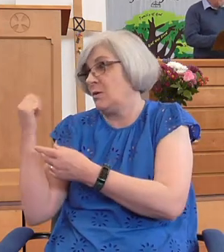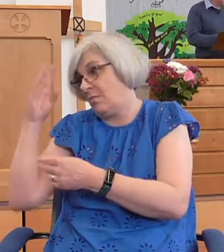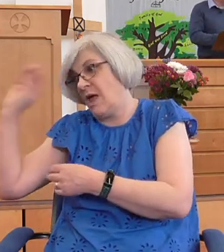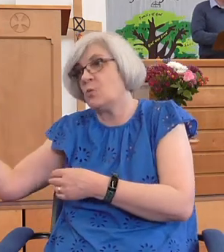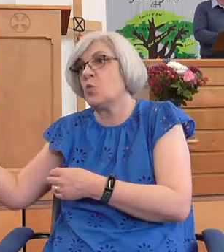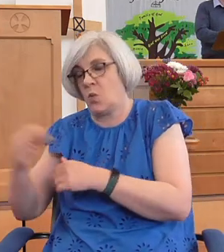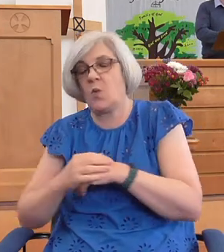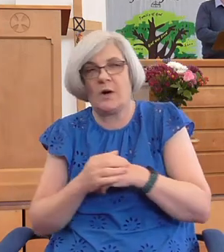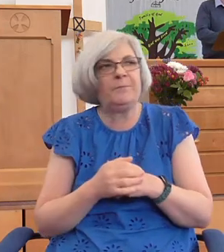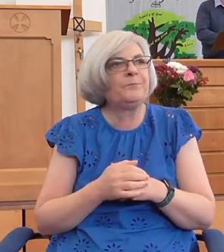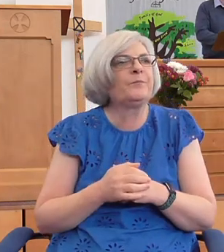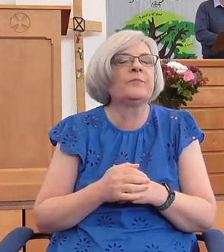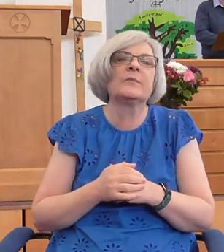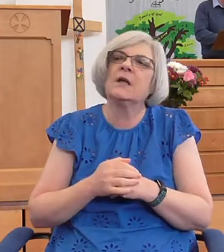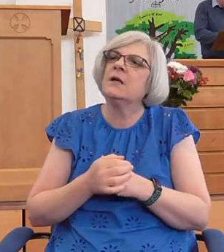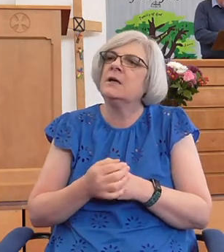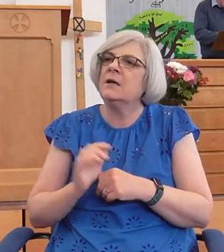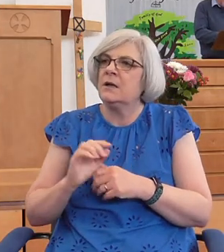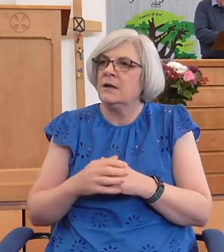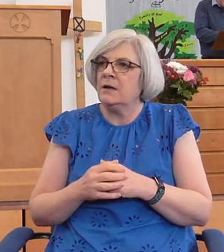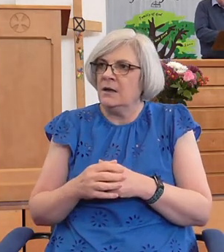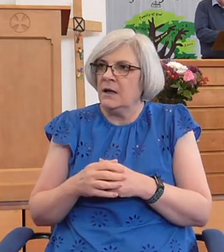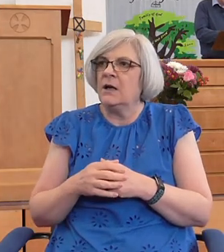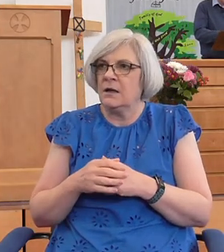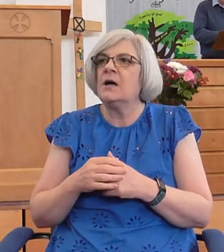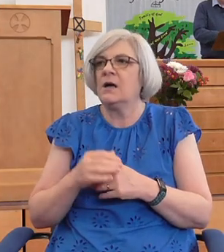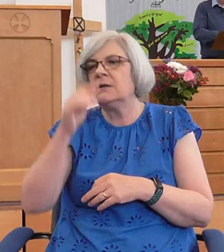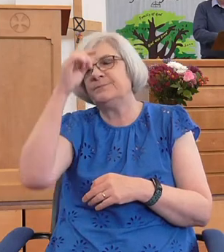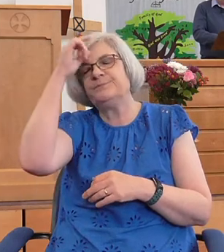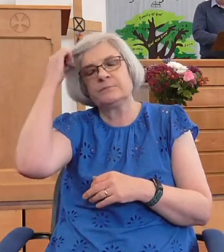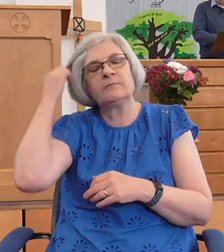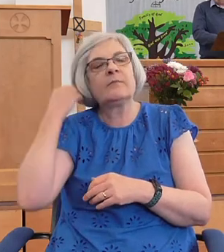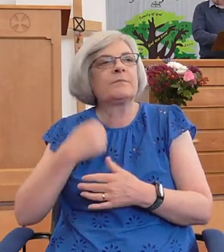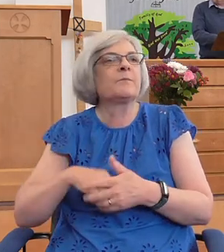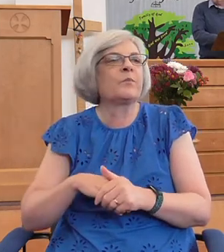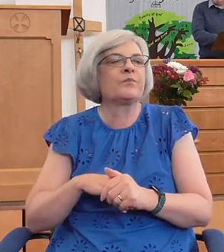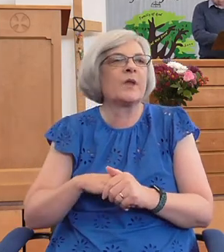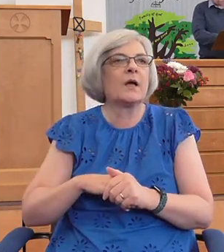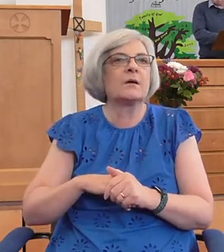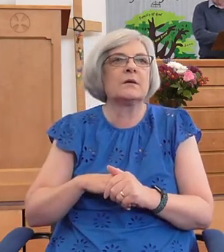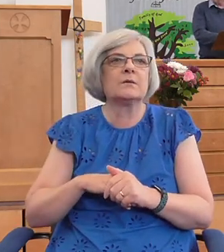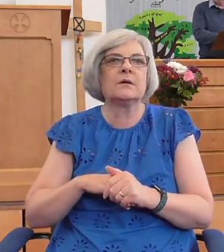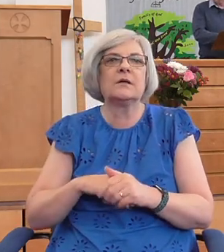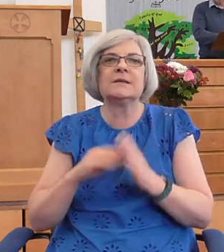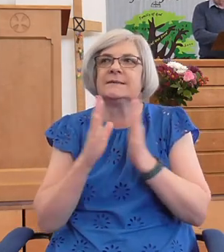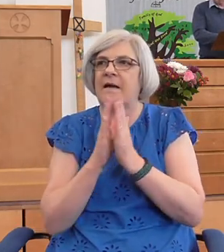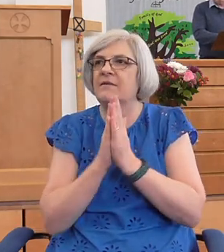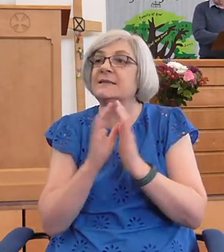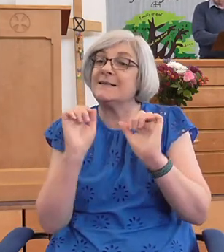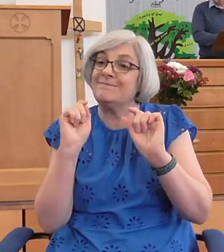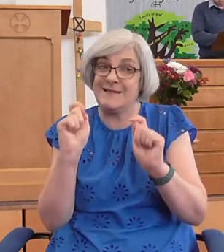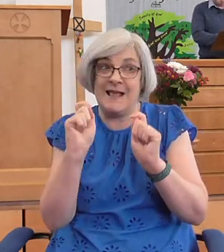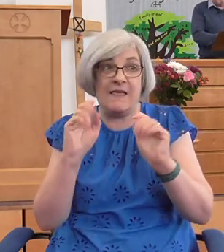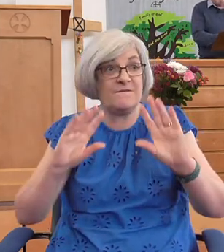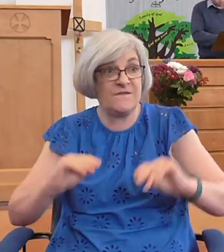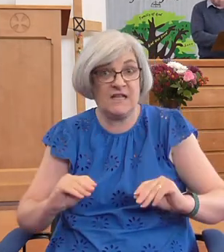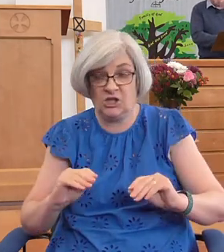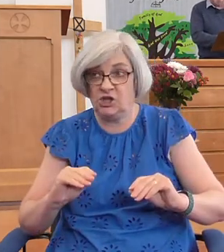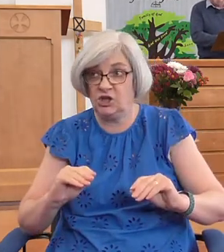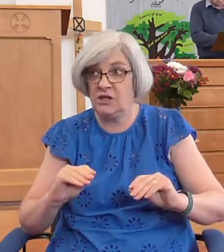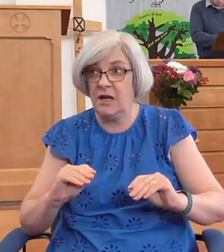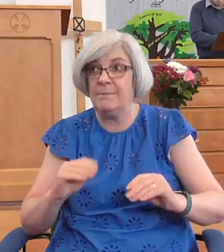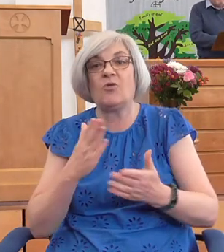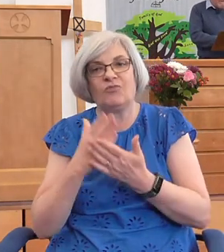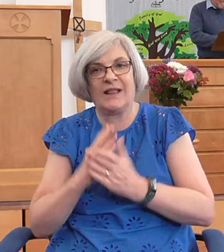It's an old cliche that I heard, but it's true nonetheless, that our service is just about over, but our service is about to